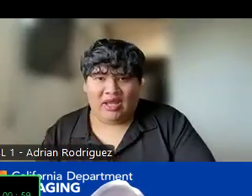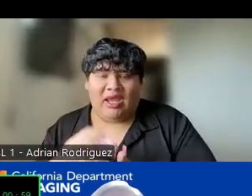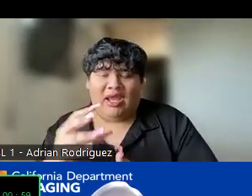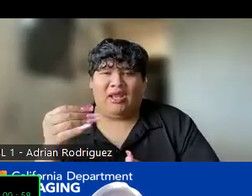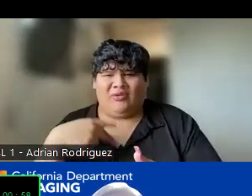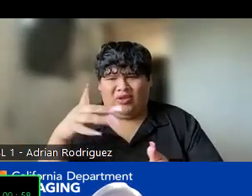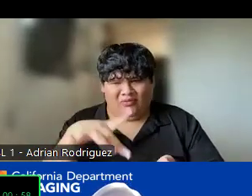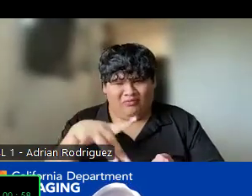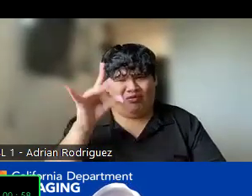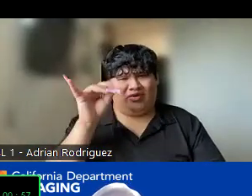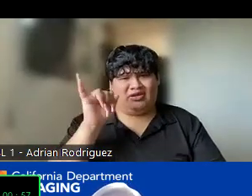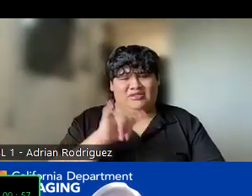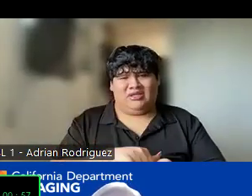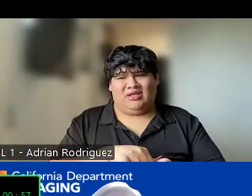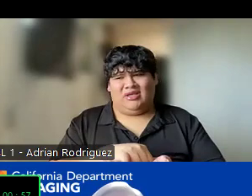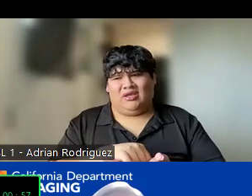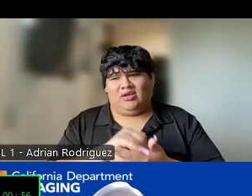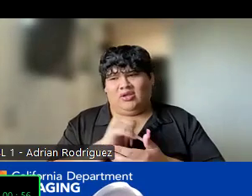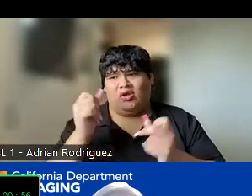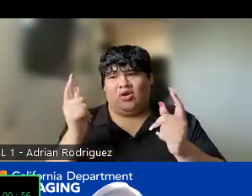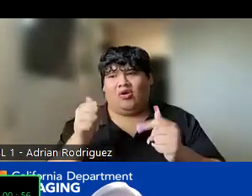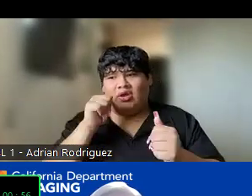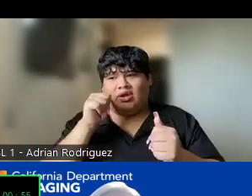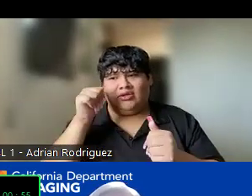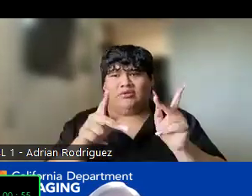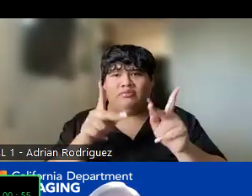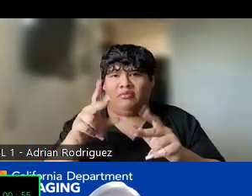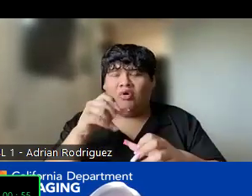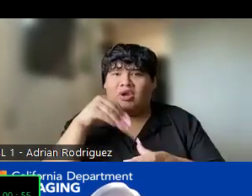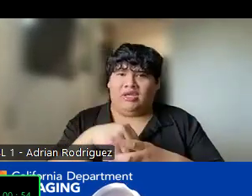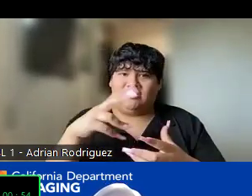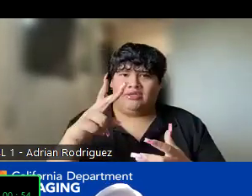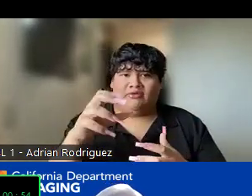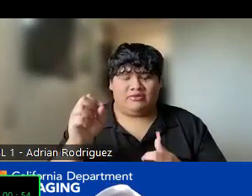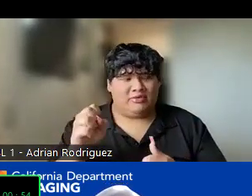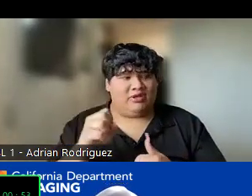realized that not all, aging people are in RCFEs